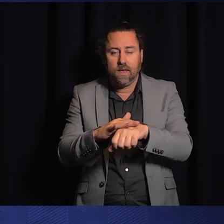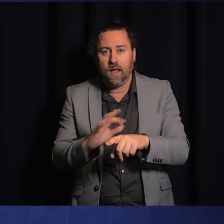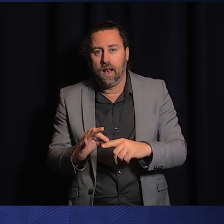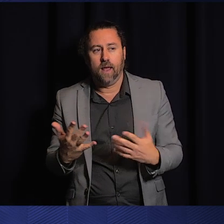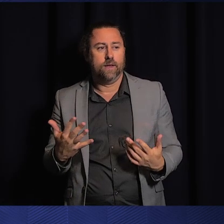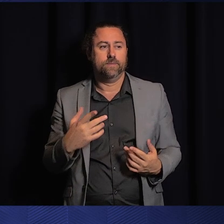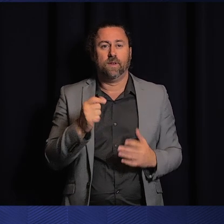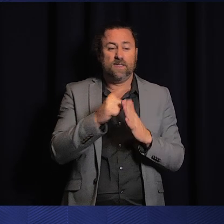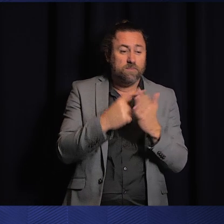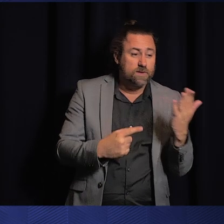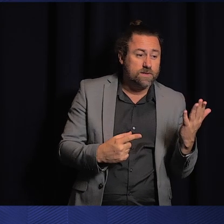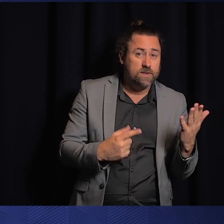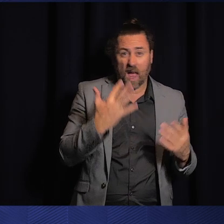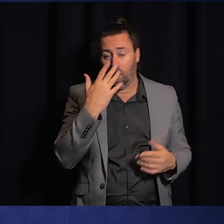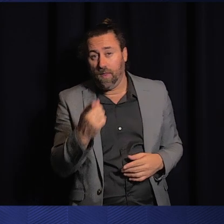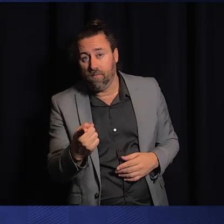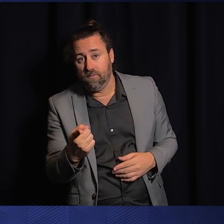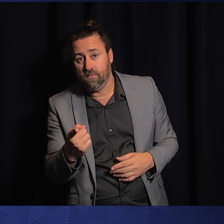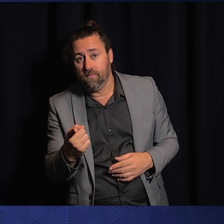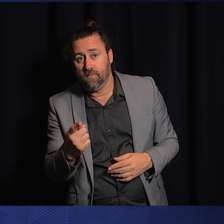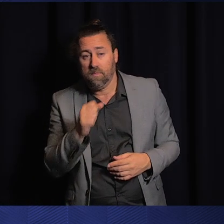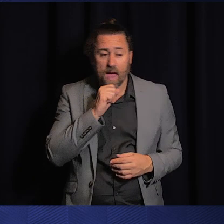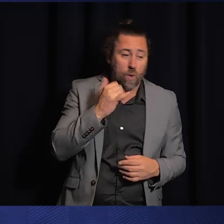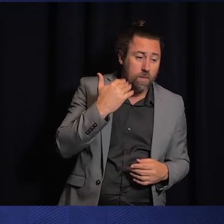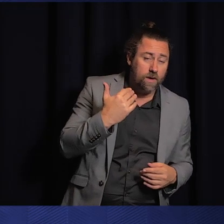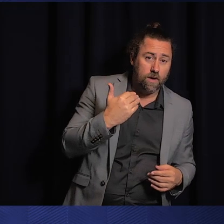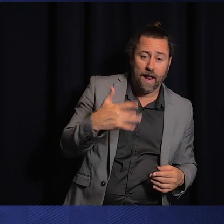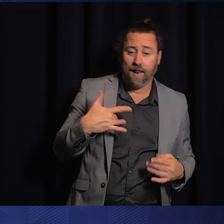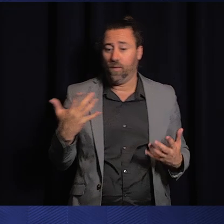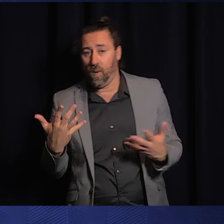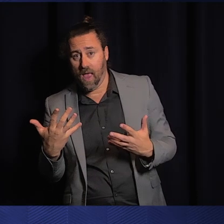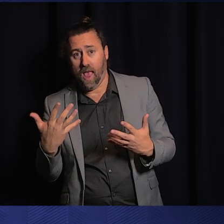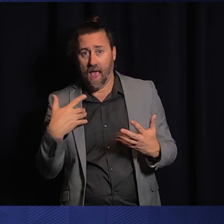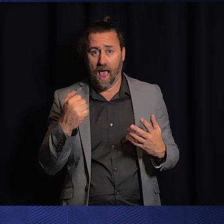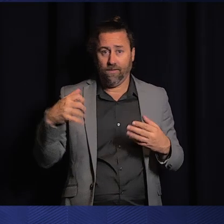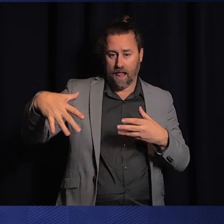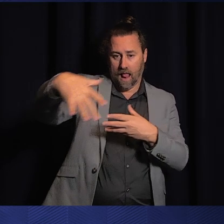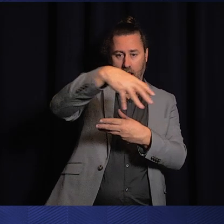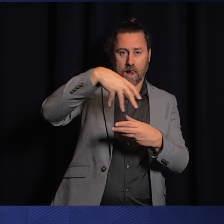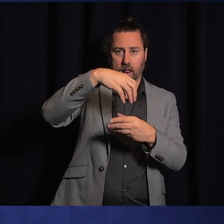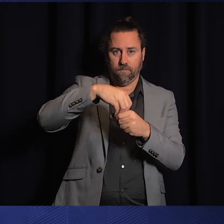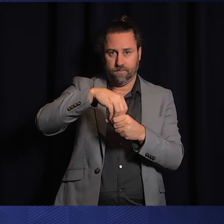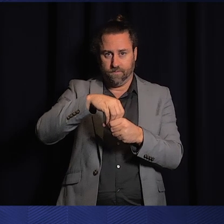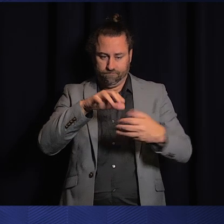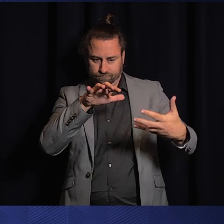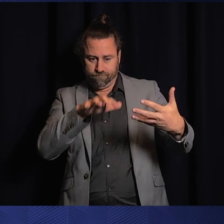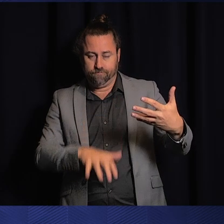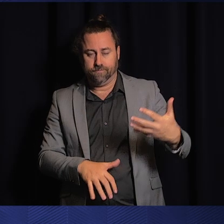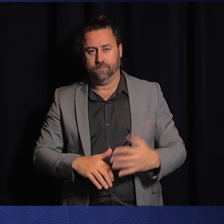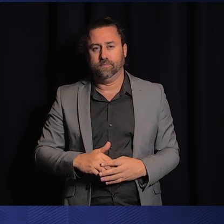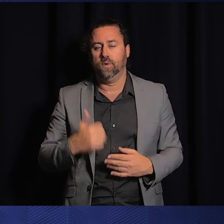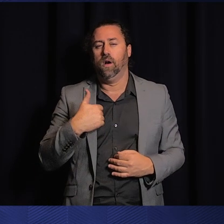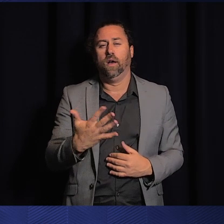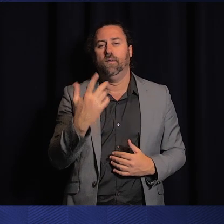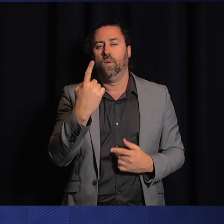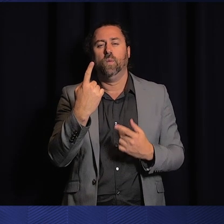age, disability, and geographic location. I will just mention one sort of anecdotal